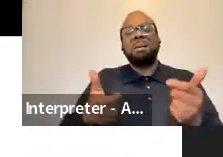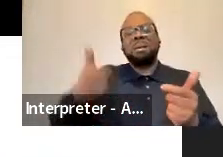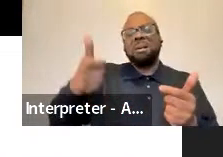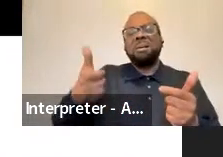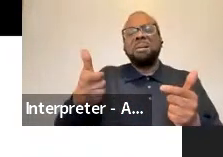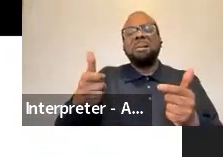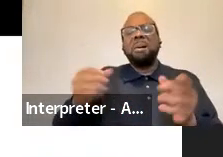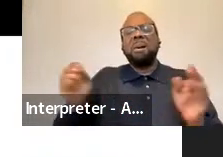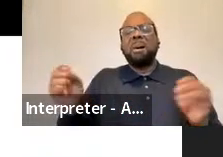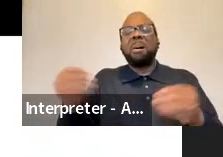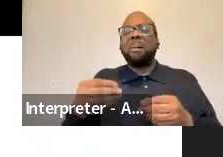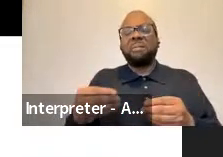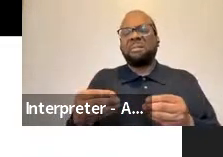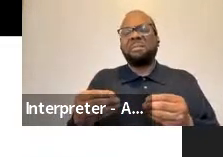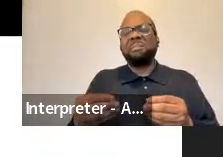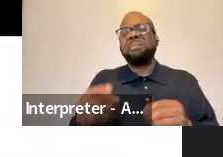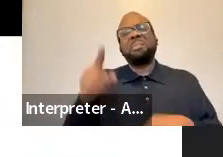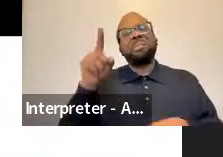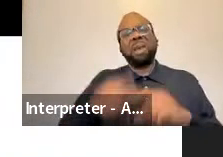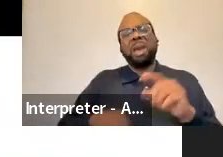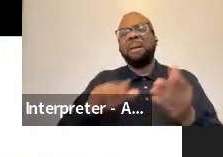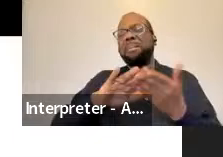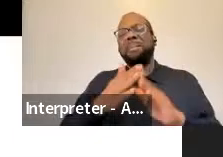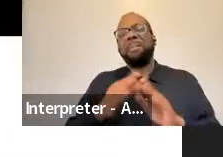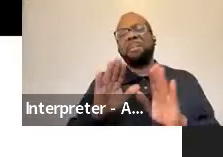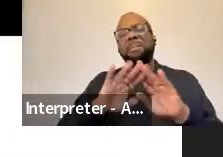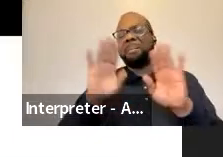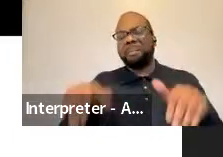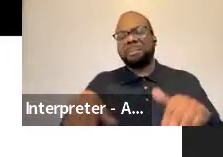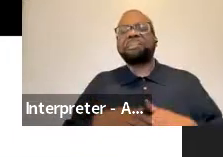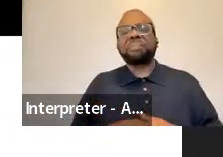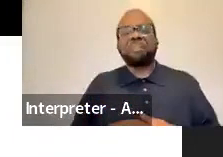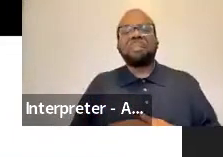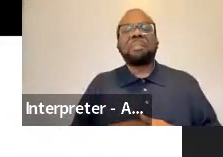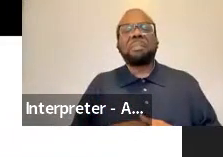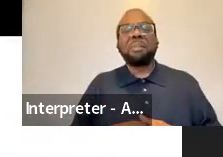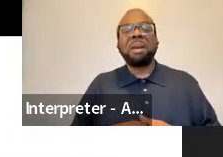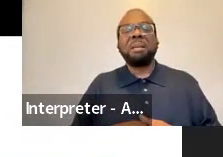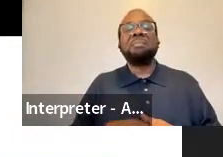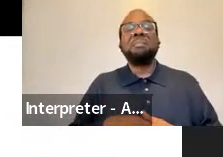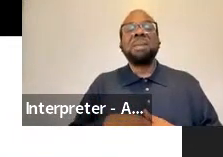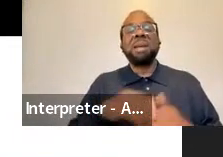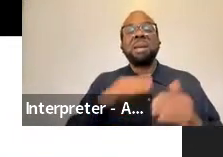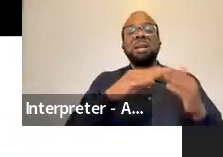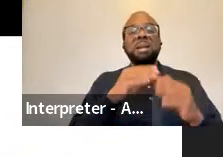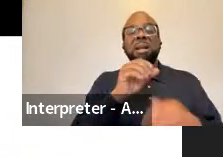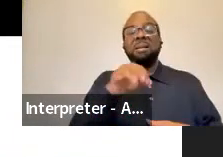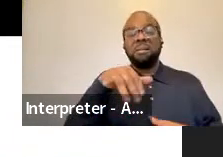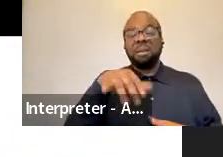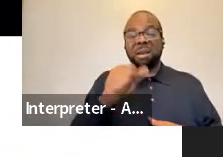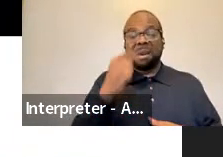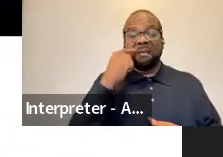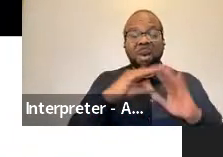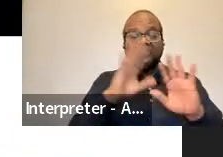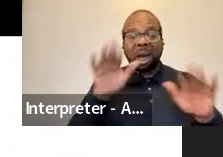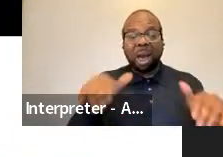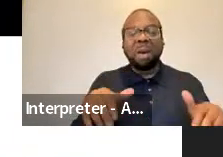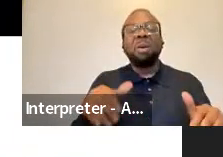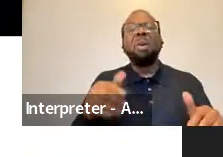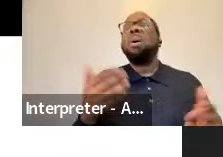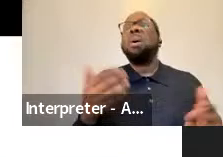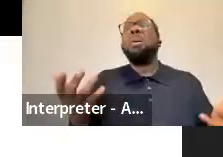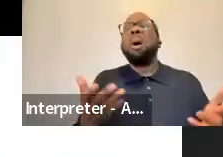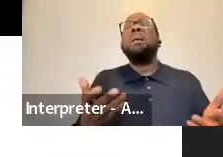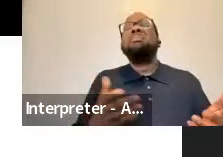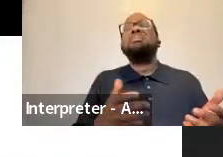cannot be converted to housing. City of Yes for Housing Opportunity would make it easier for underused non